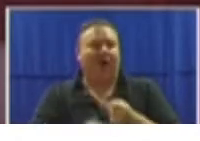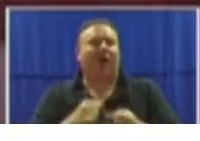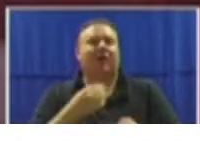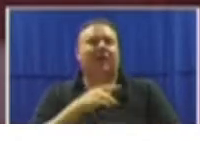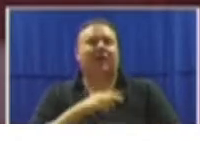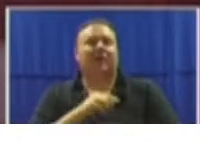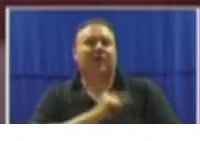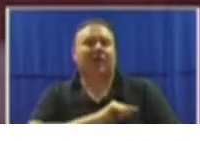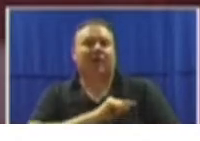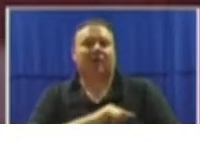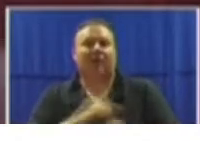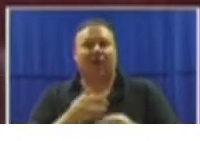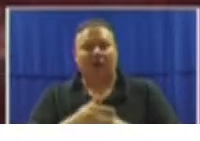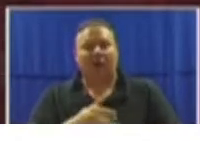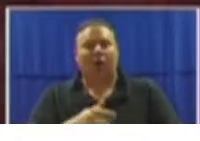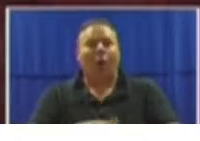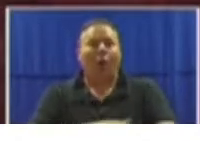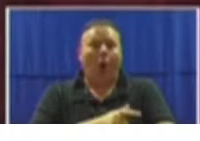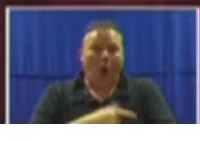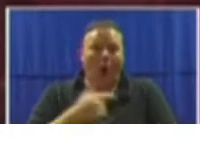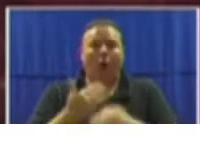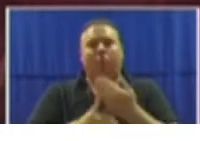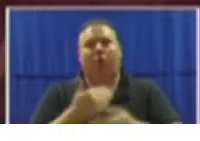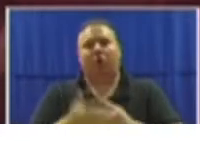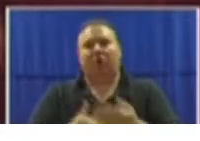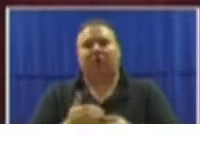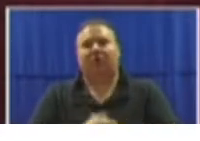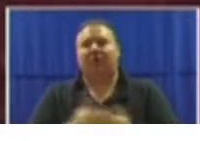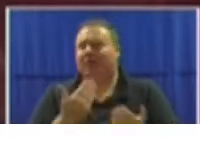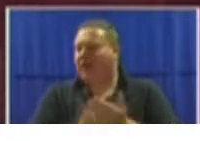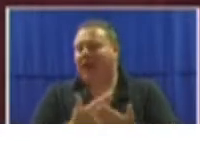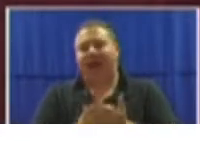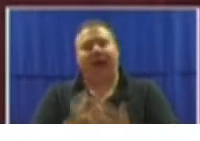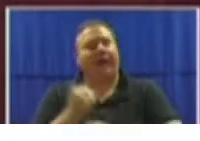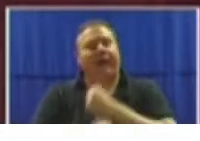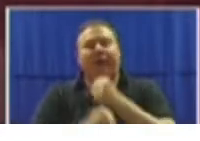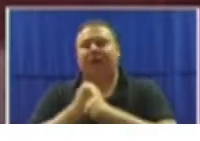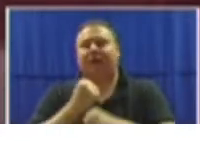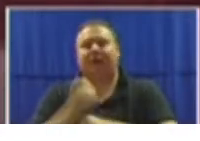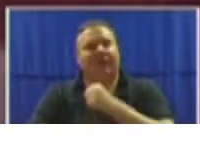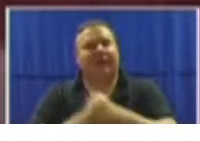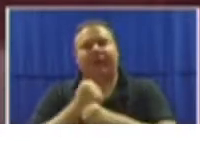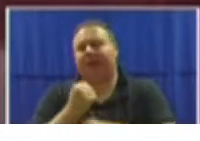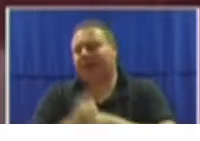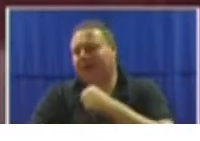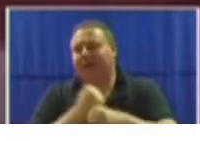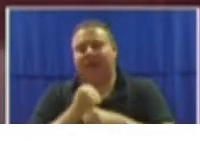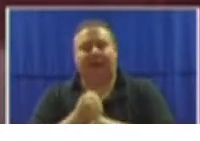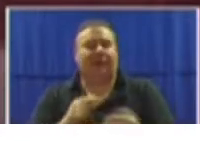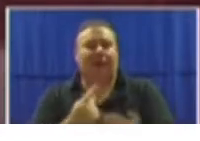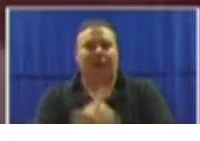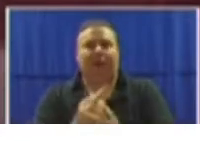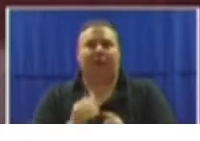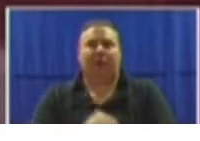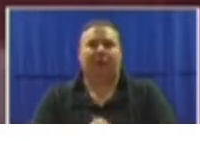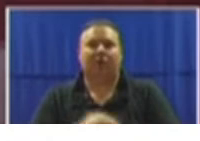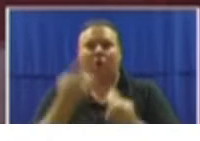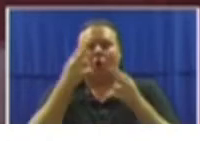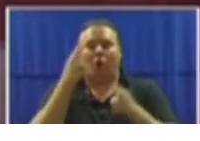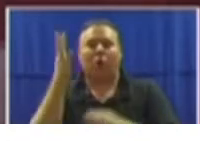process, including an appeal which could take years, decades, I might add. Honorable